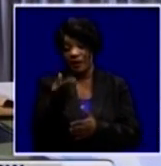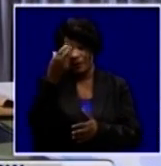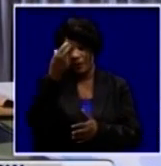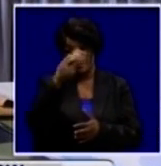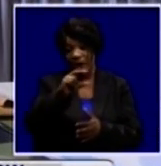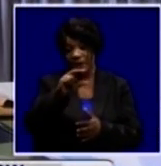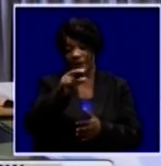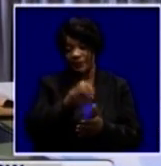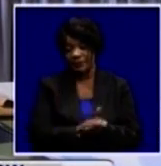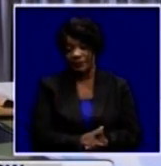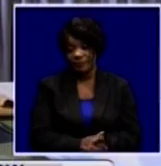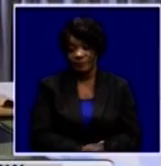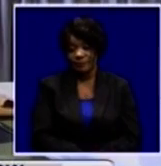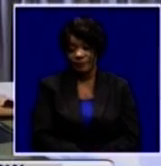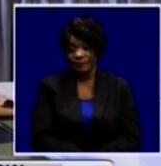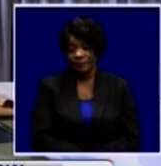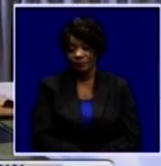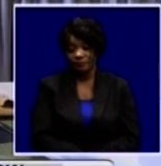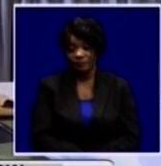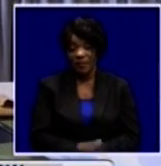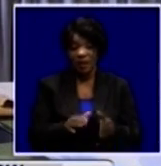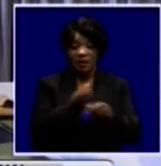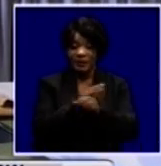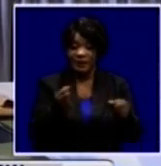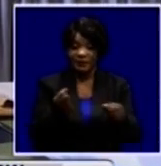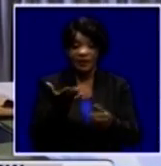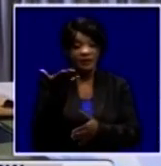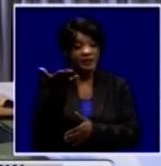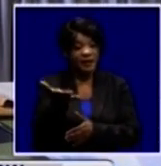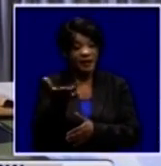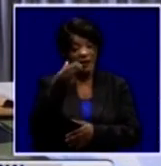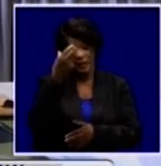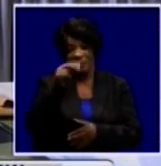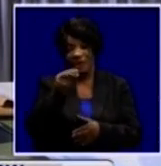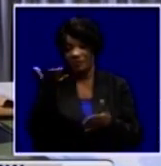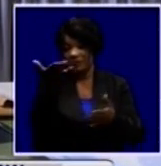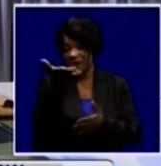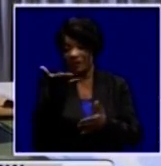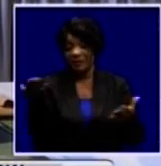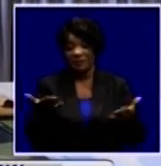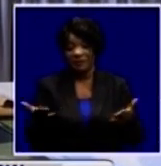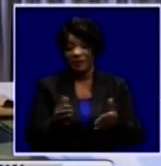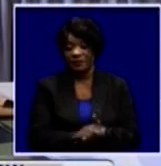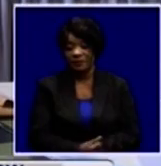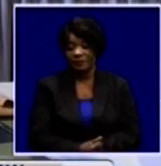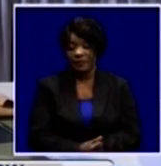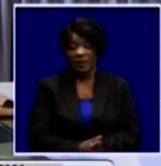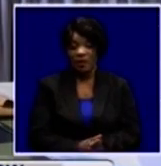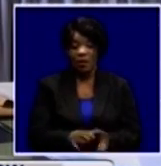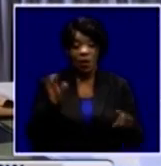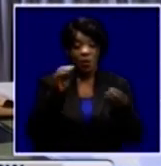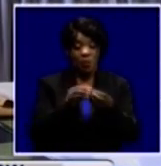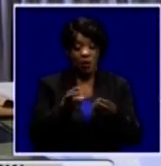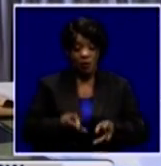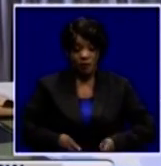is not there. Why are we saying that it's not there? most of the fatalities are accidents that we have recorded